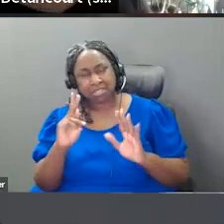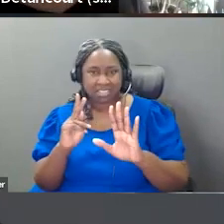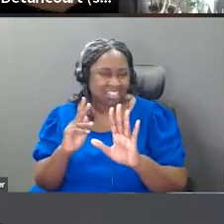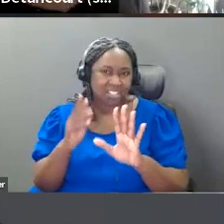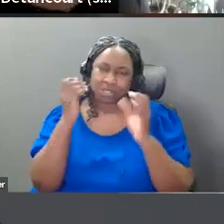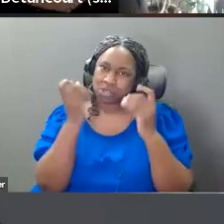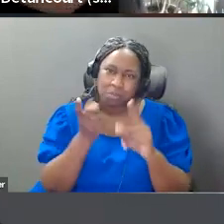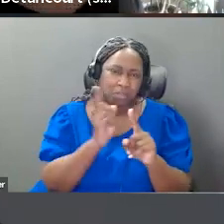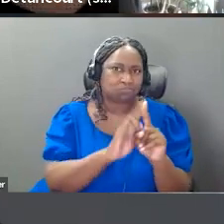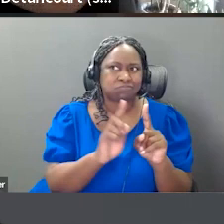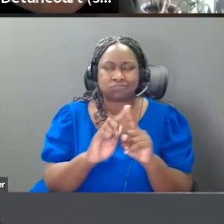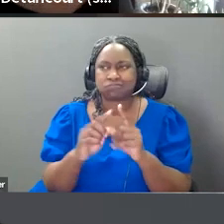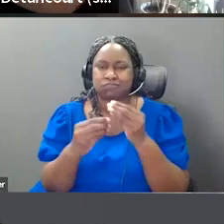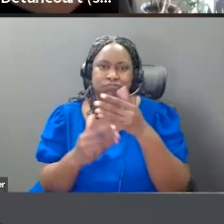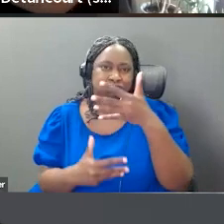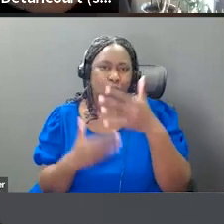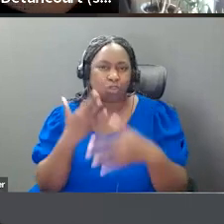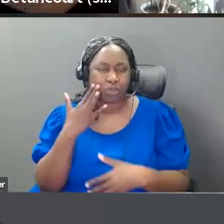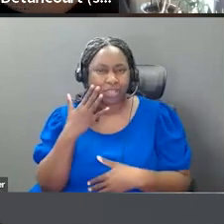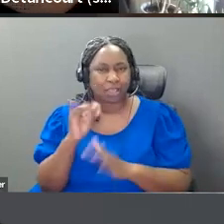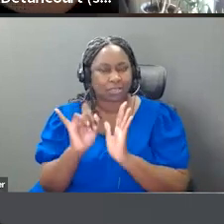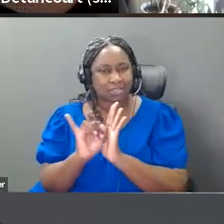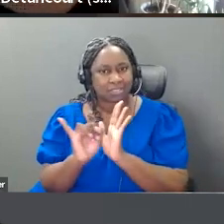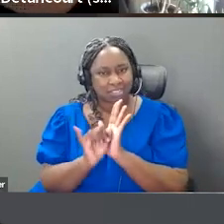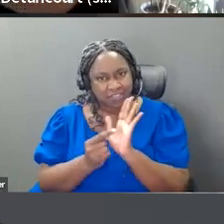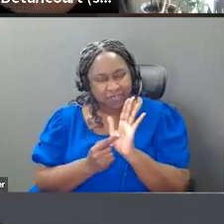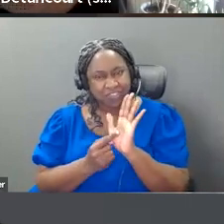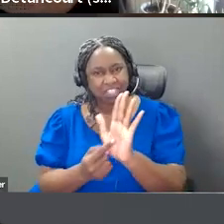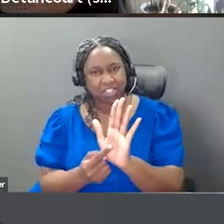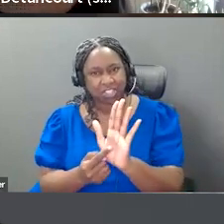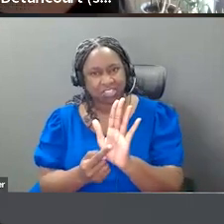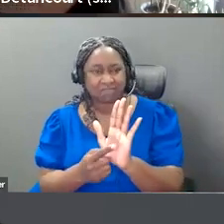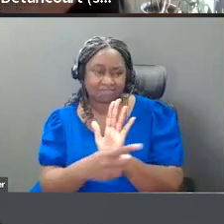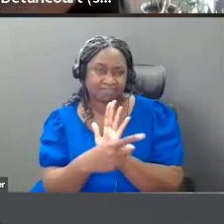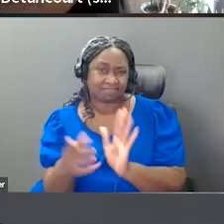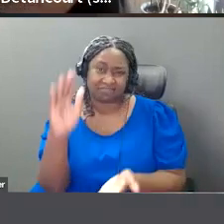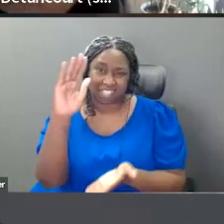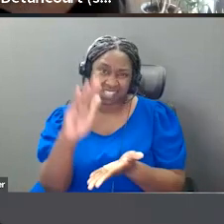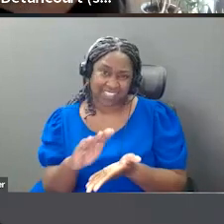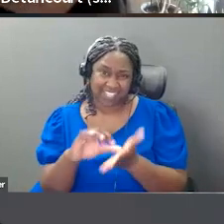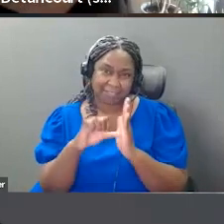so many different races and identities to feature that get way less airtime.